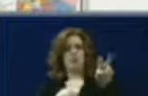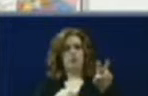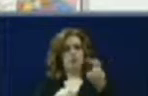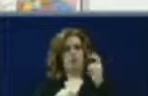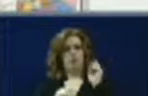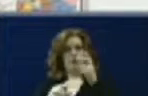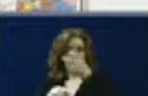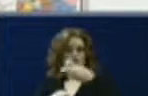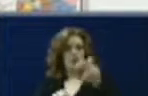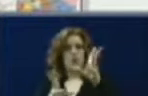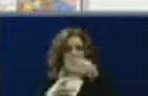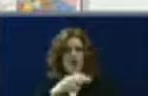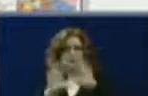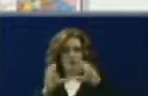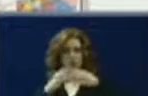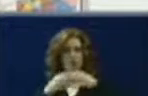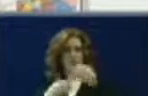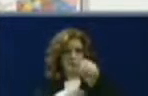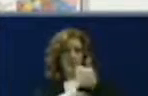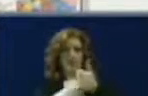with diversity. And